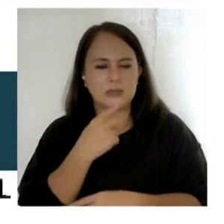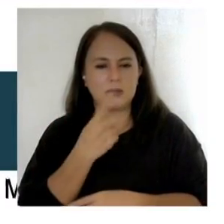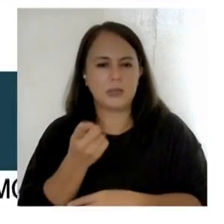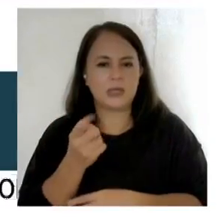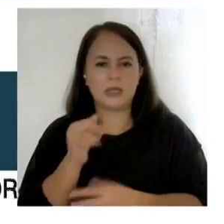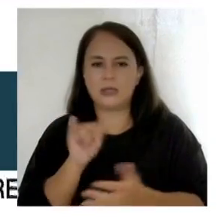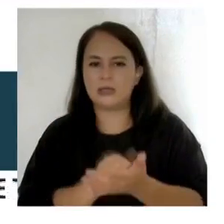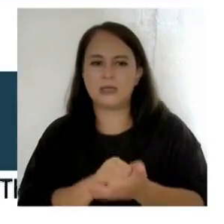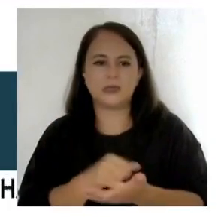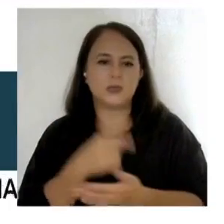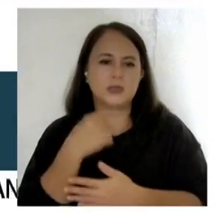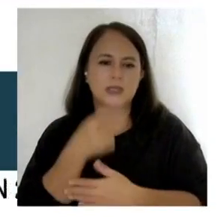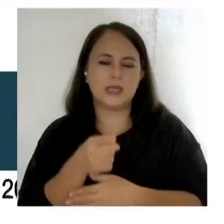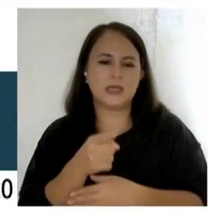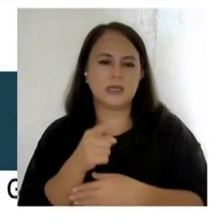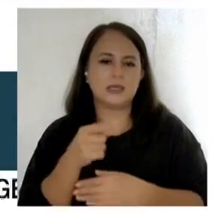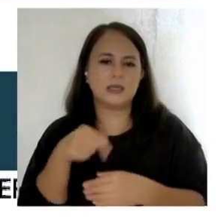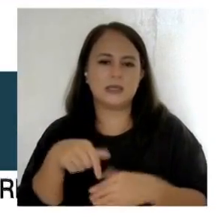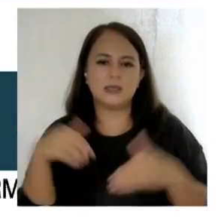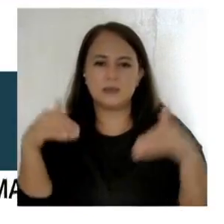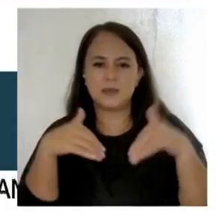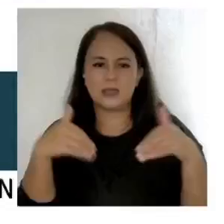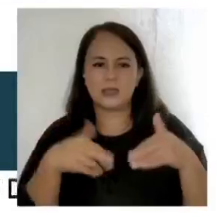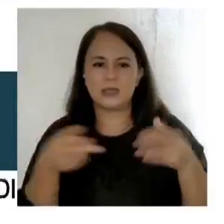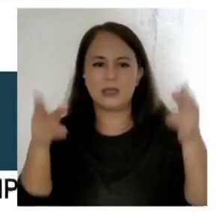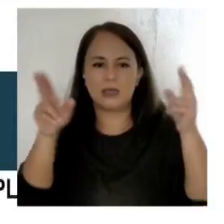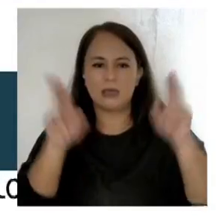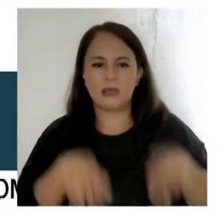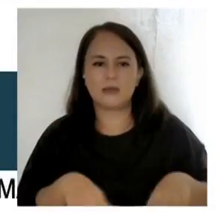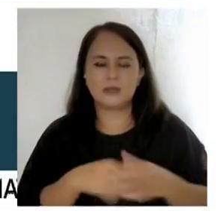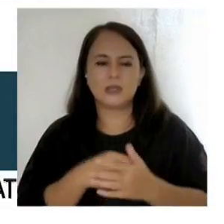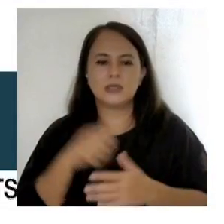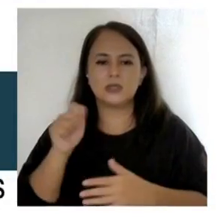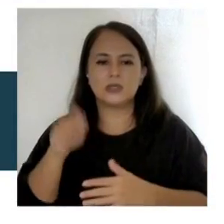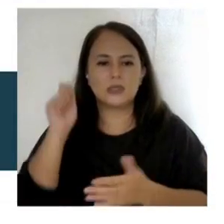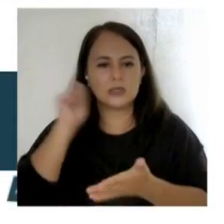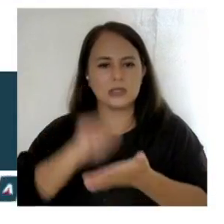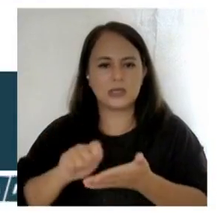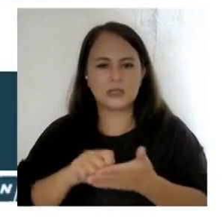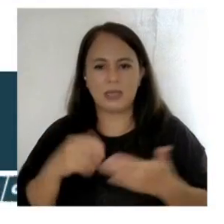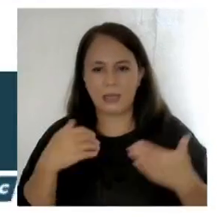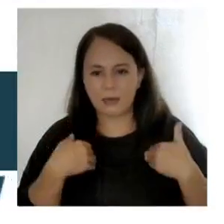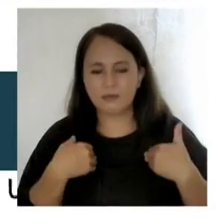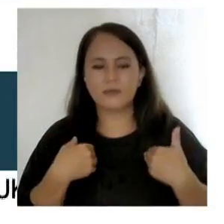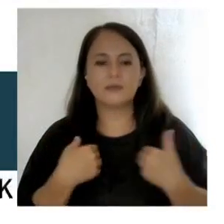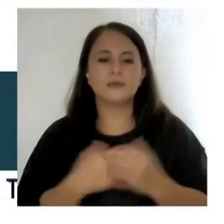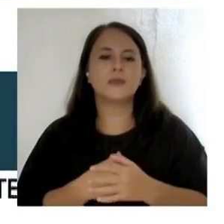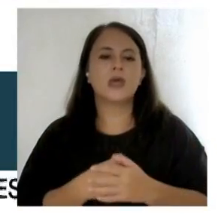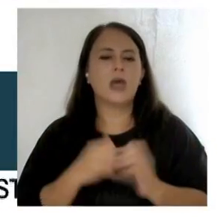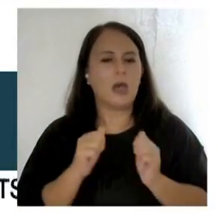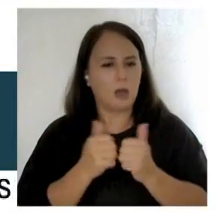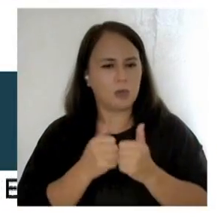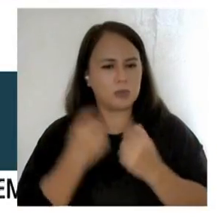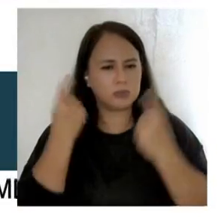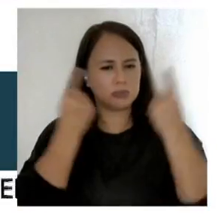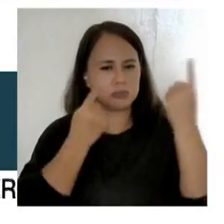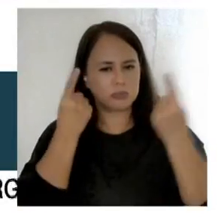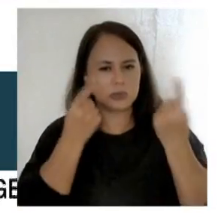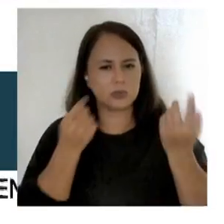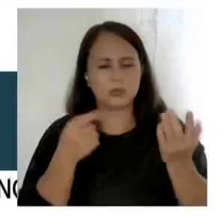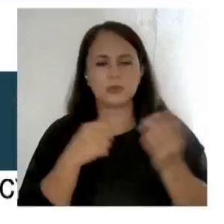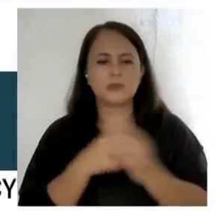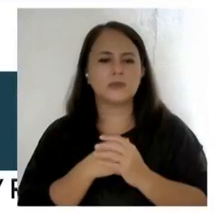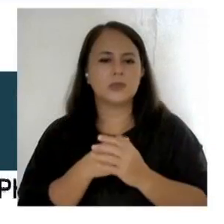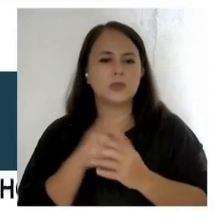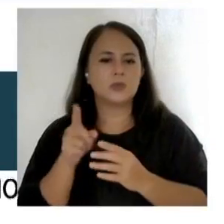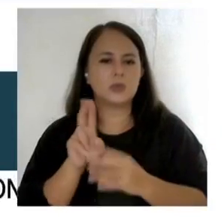going to say, given that this meeting had to happen. The Justice Secretary was there as well. How concerned are you that he will